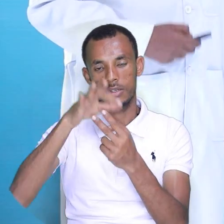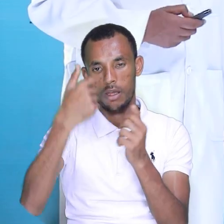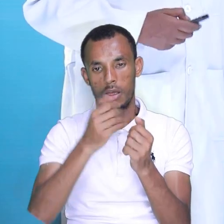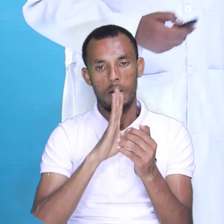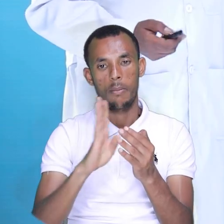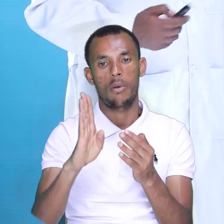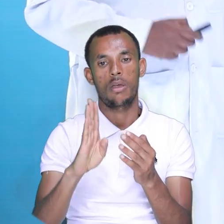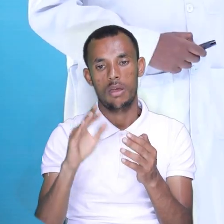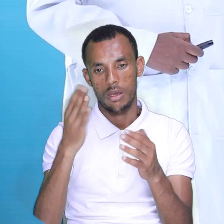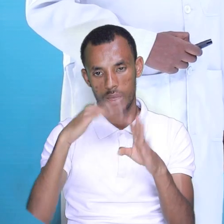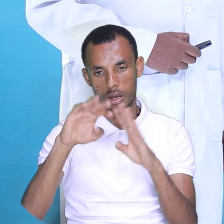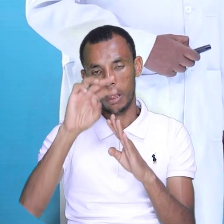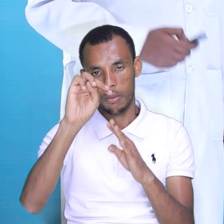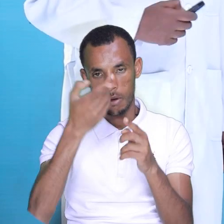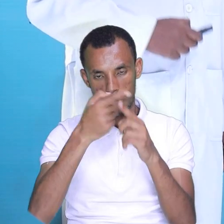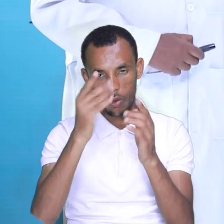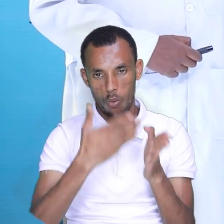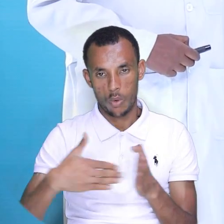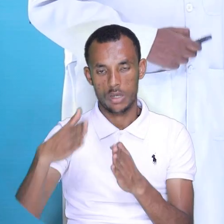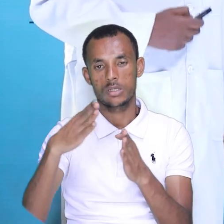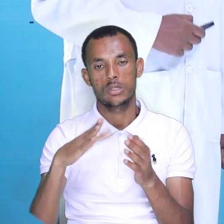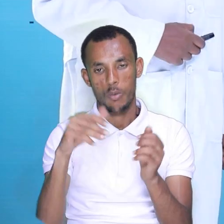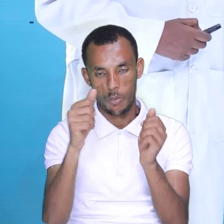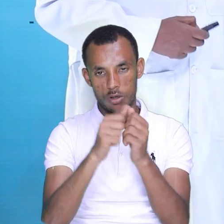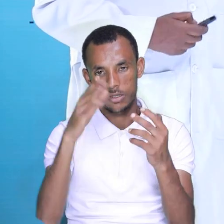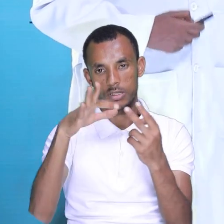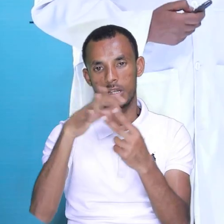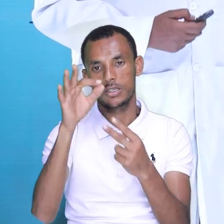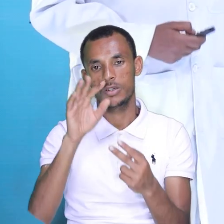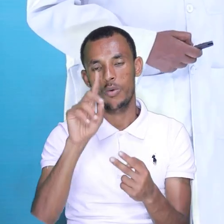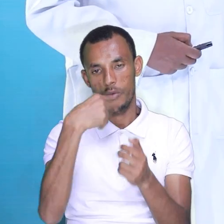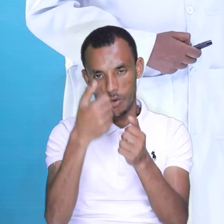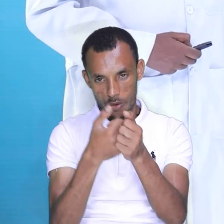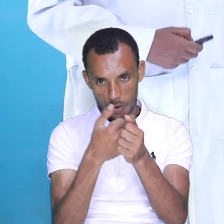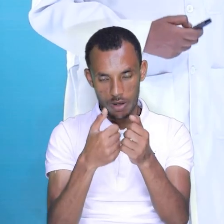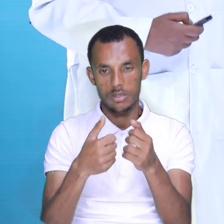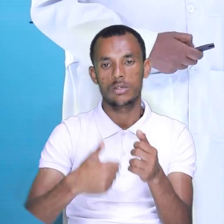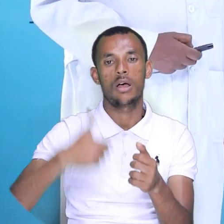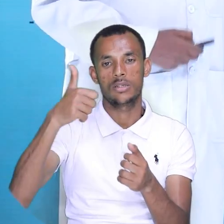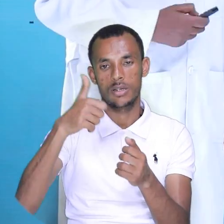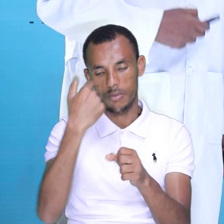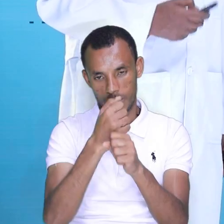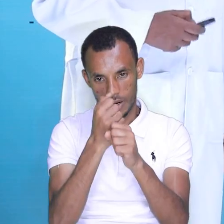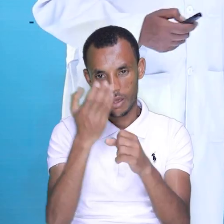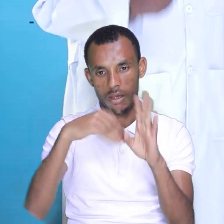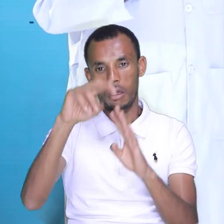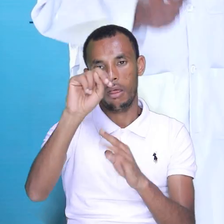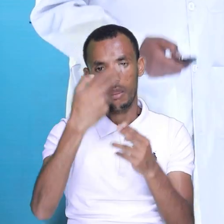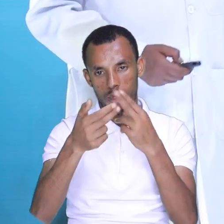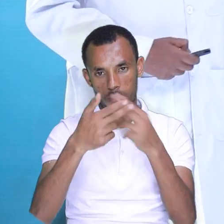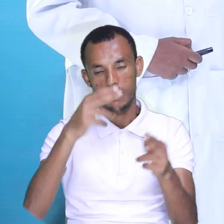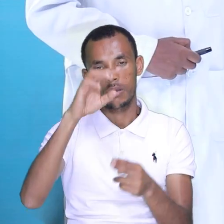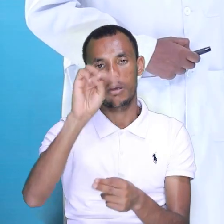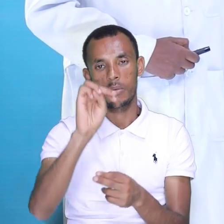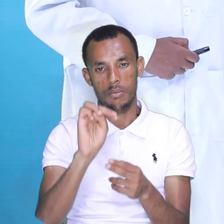done in m different ways, then both selections, one followed by the other, can be done in n times m